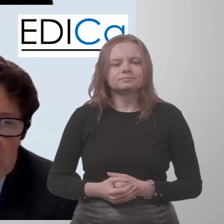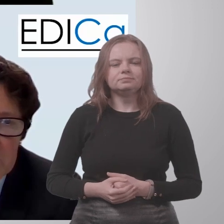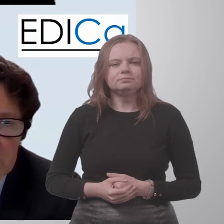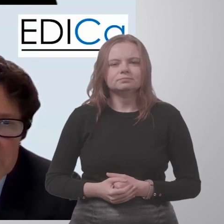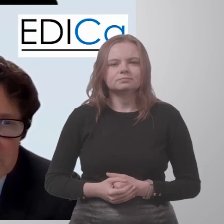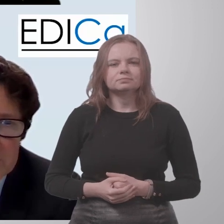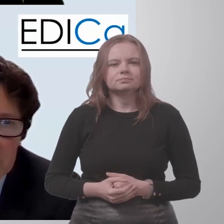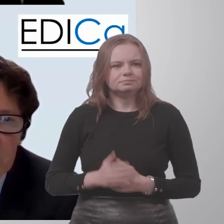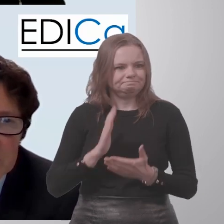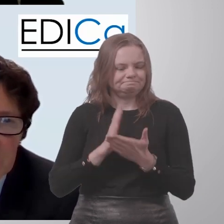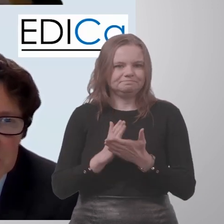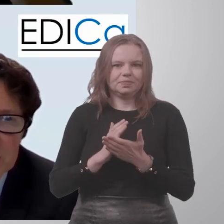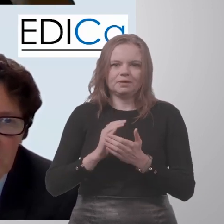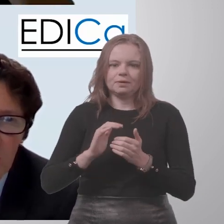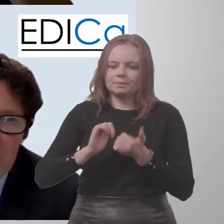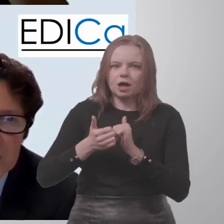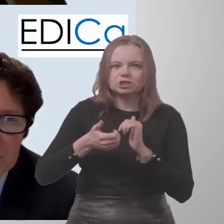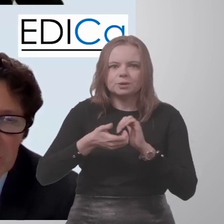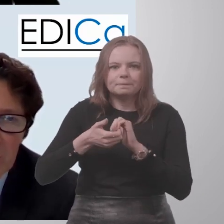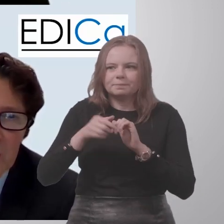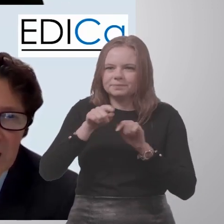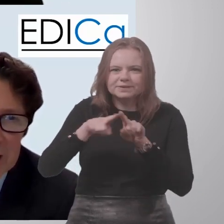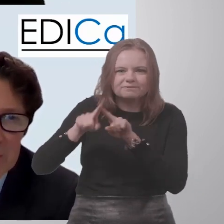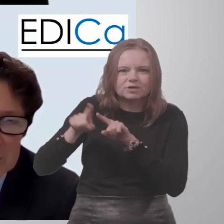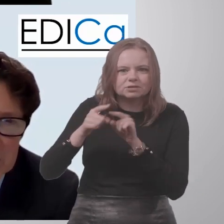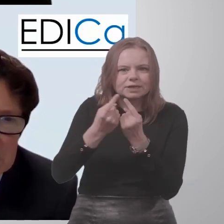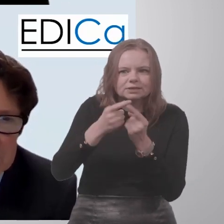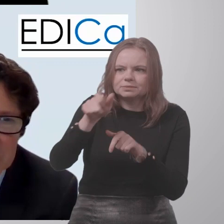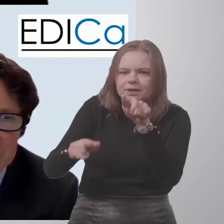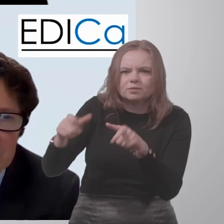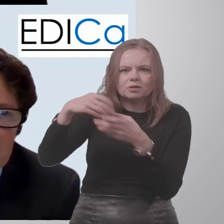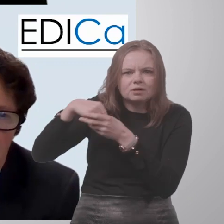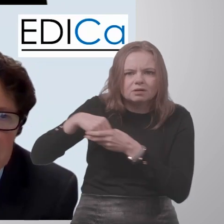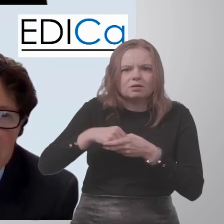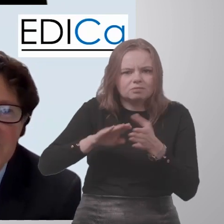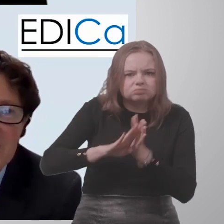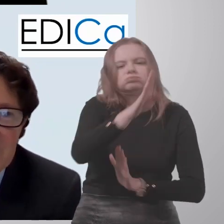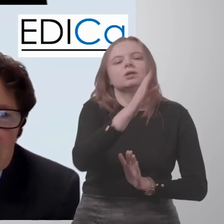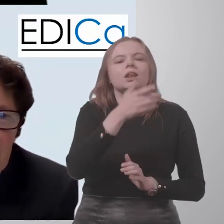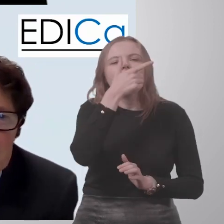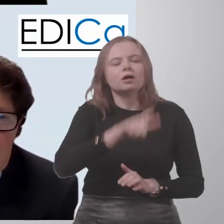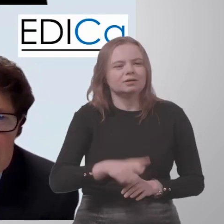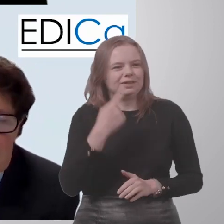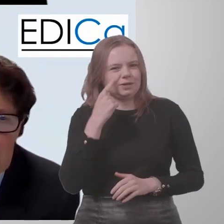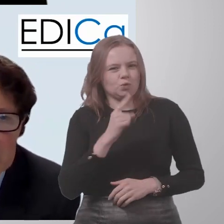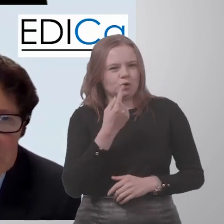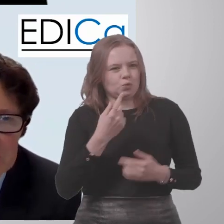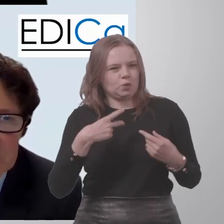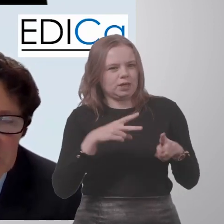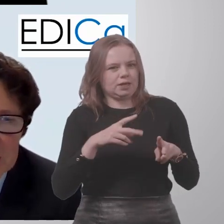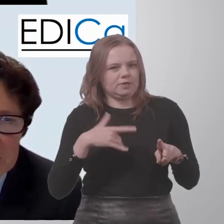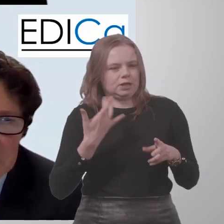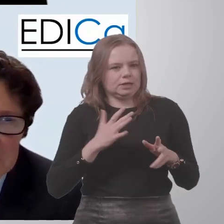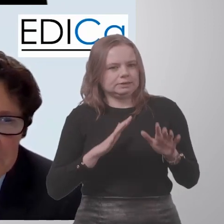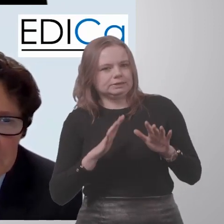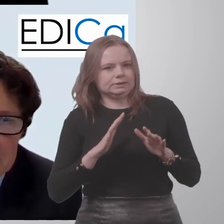between a range of things, and luck is probably just one way in which we kind of perhaps distance ourselves from our own insecurities to a